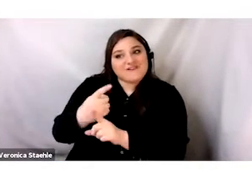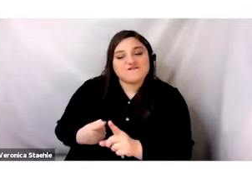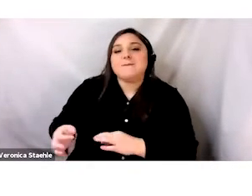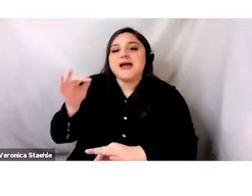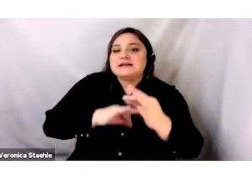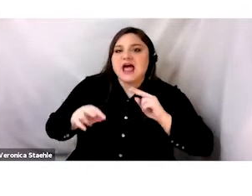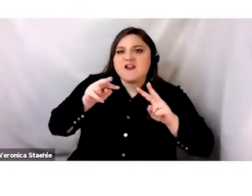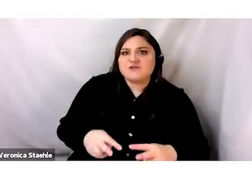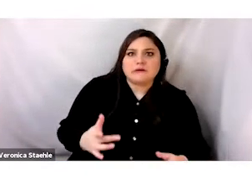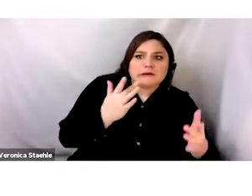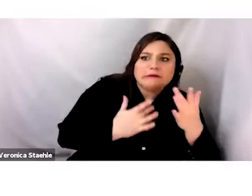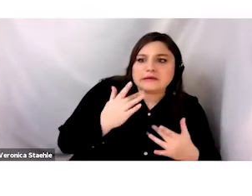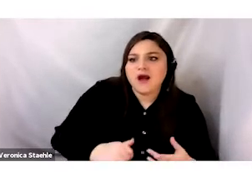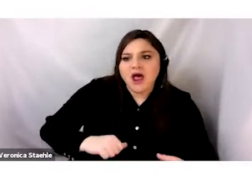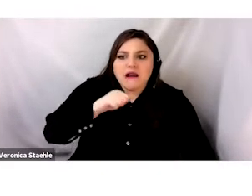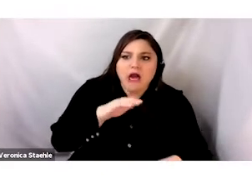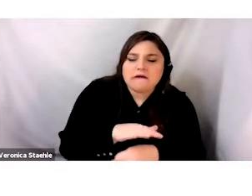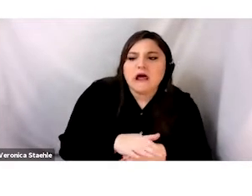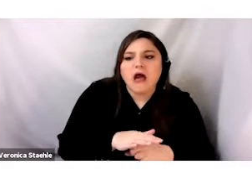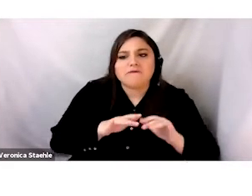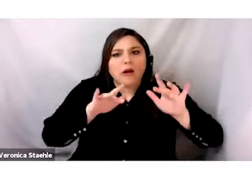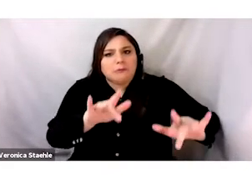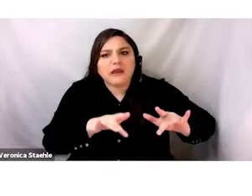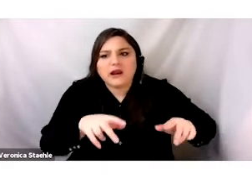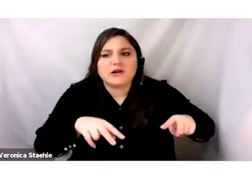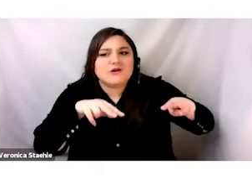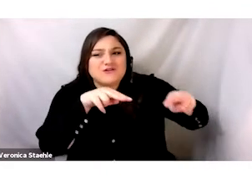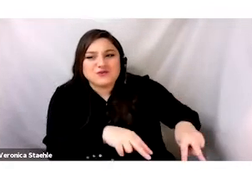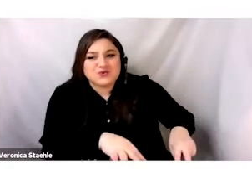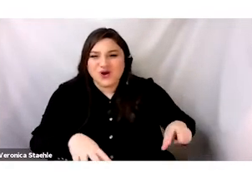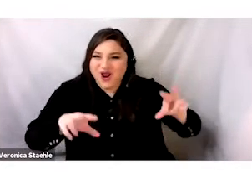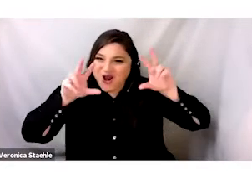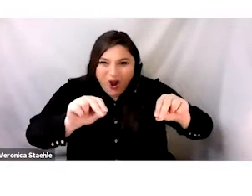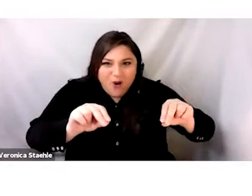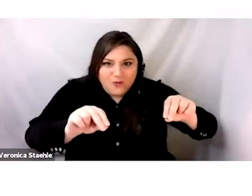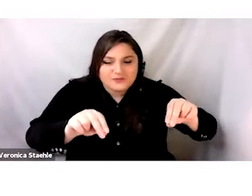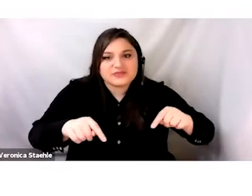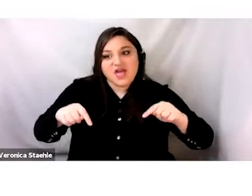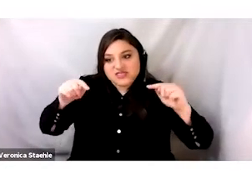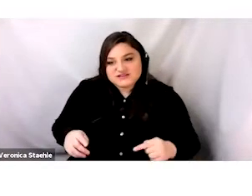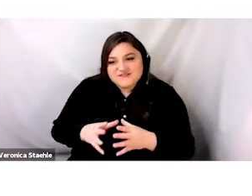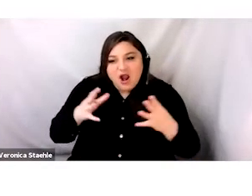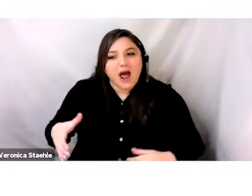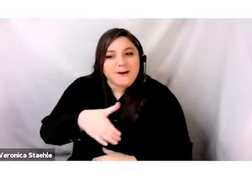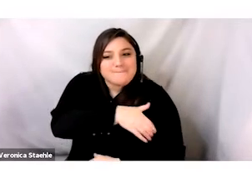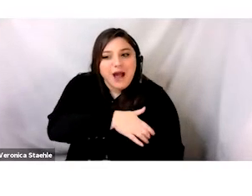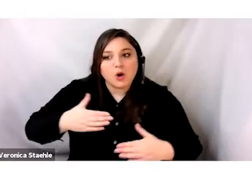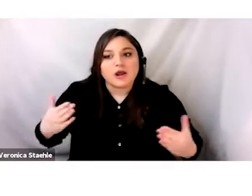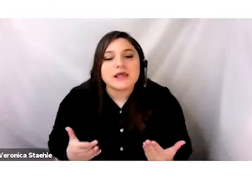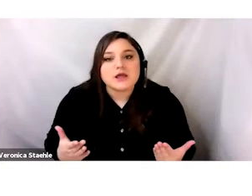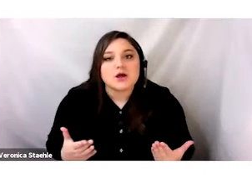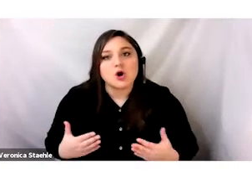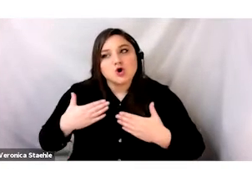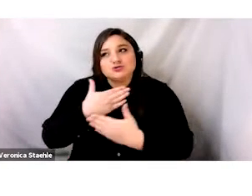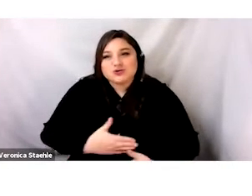or deficiencies that they hold, but not recognizing that actually there's a lot of power and there's a lot of joy in the communities